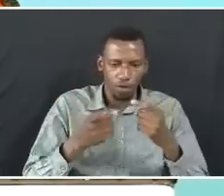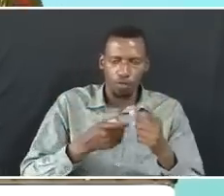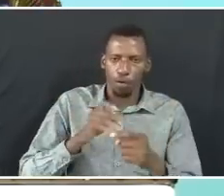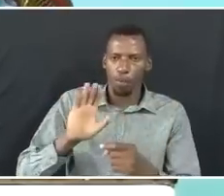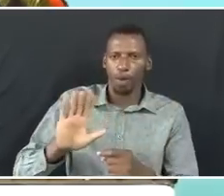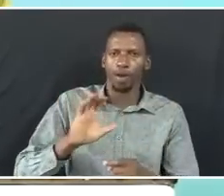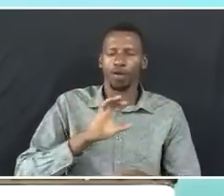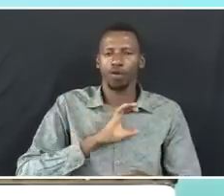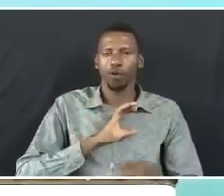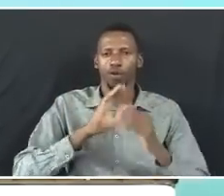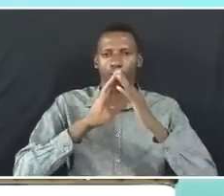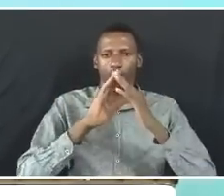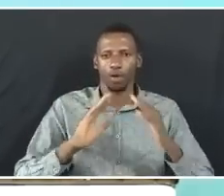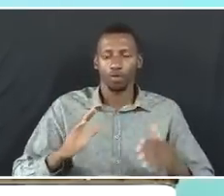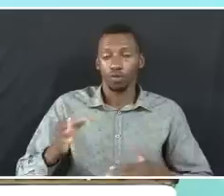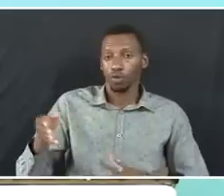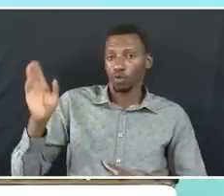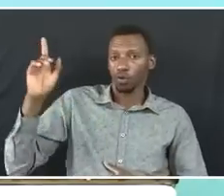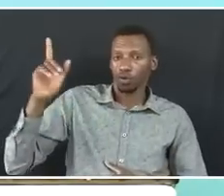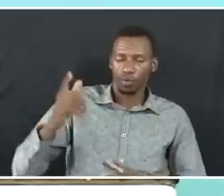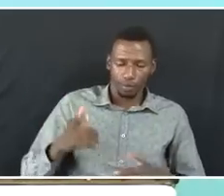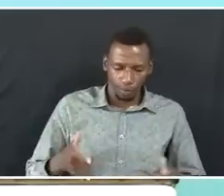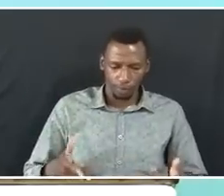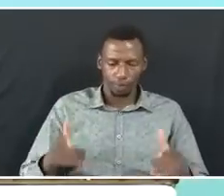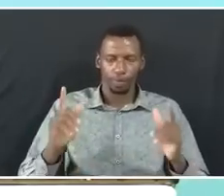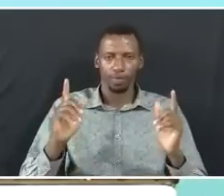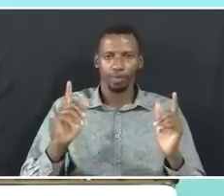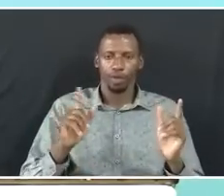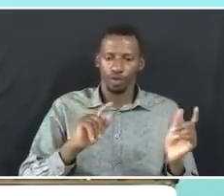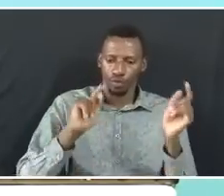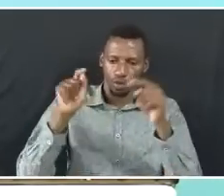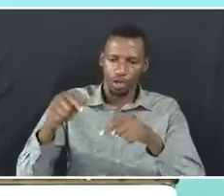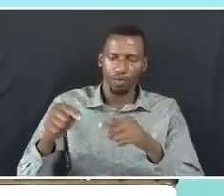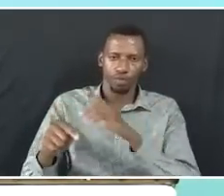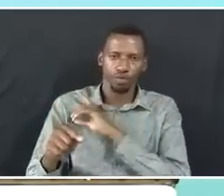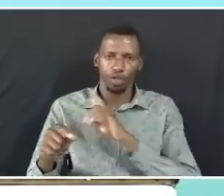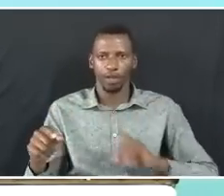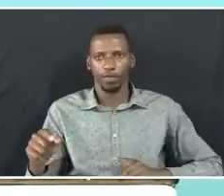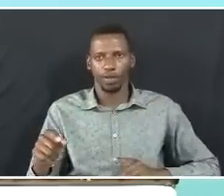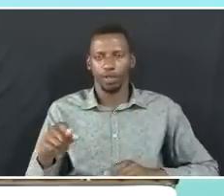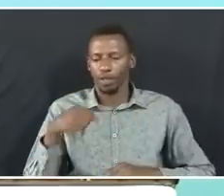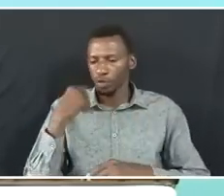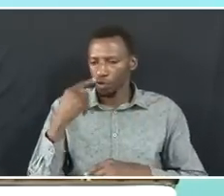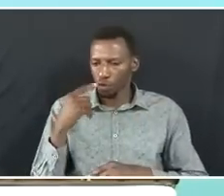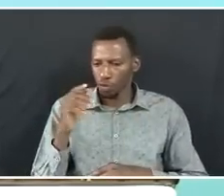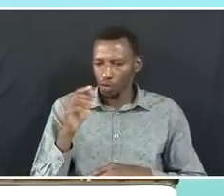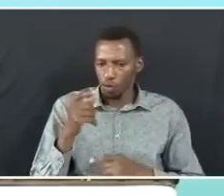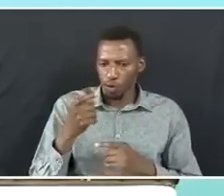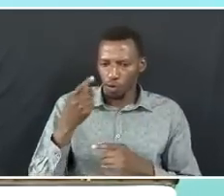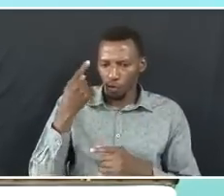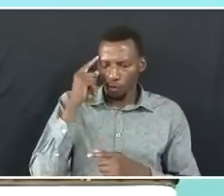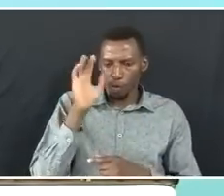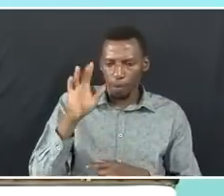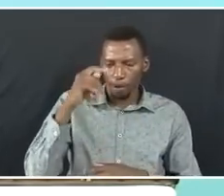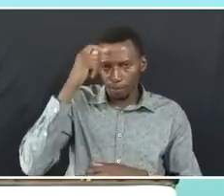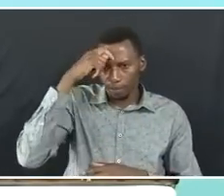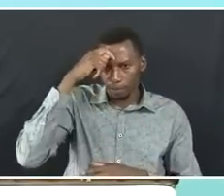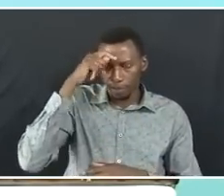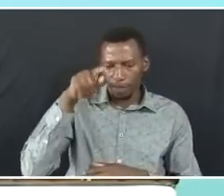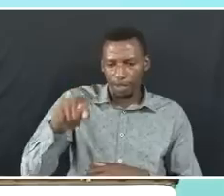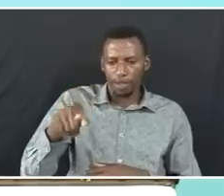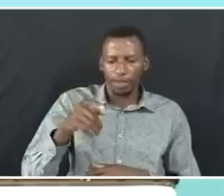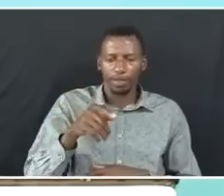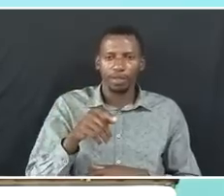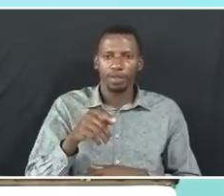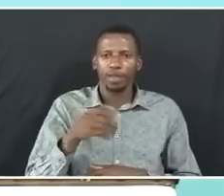God permitted to come upon David, who for his integrity was once called a